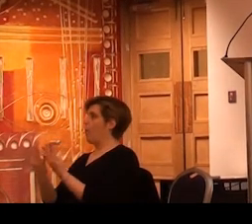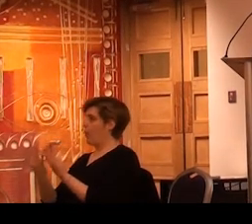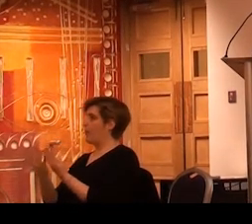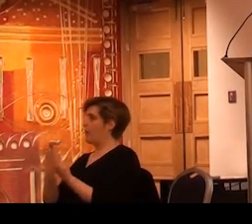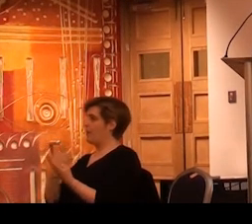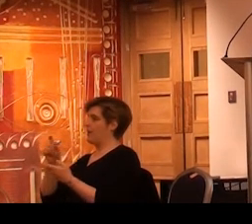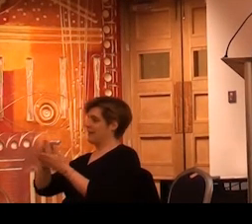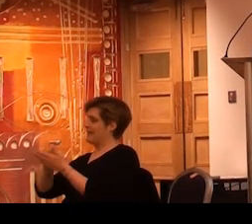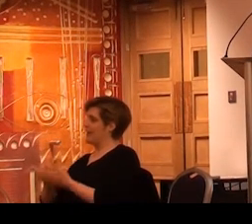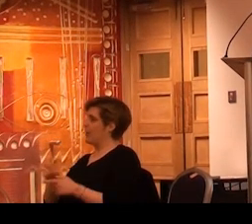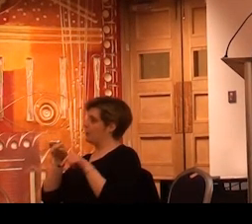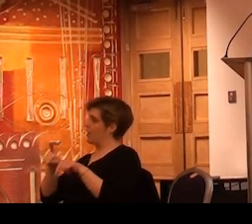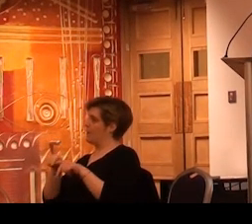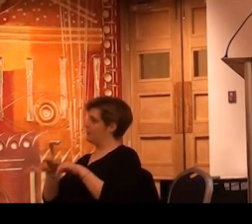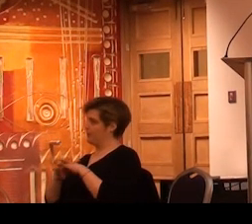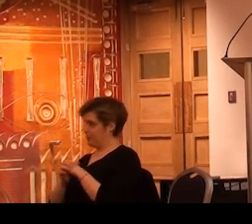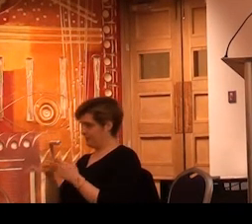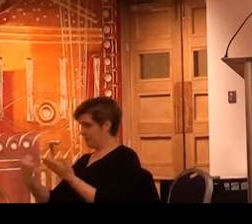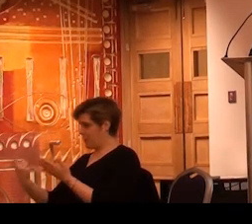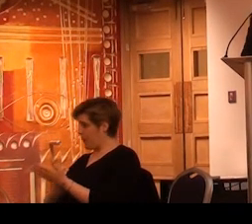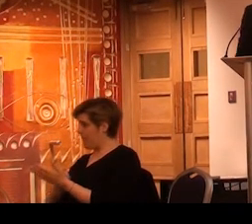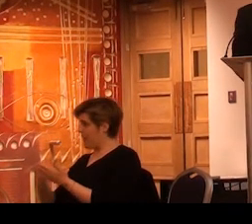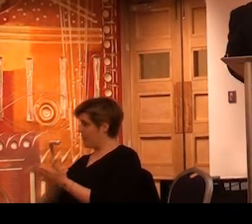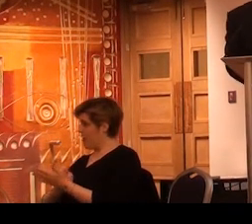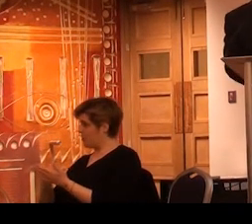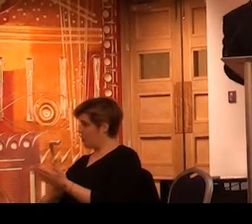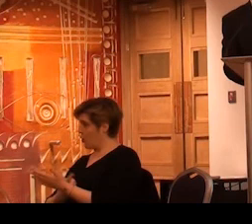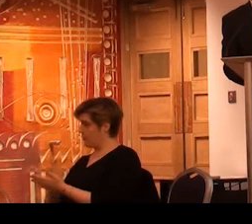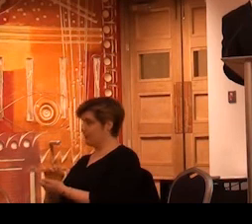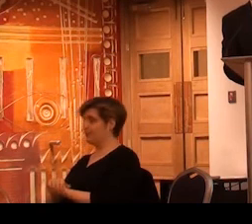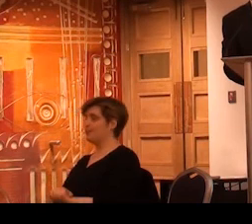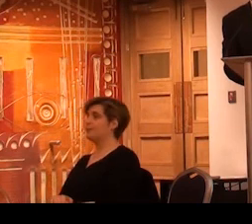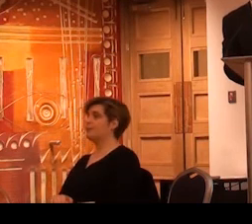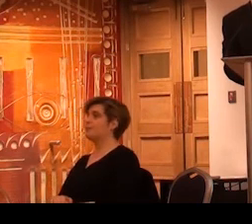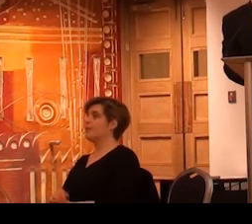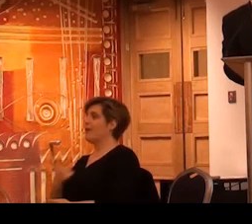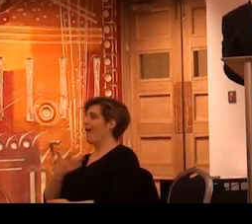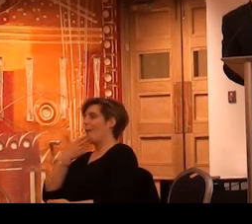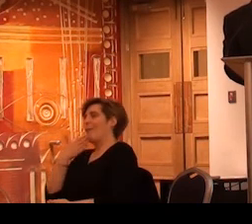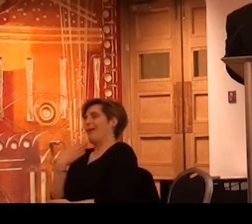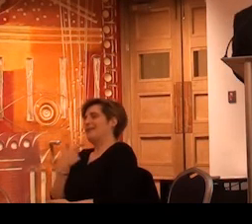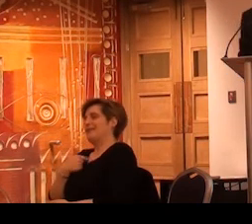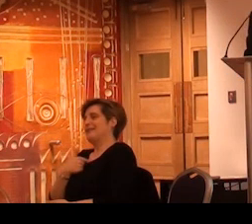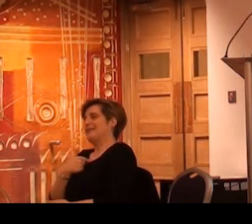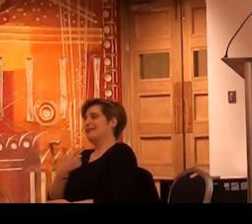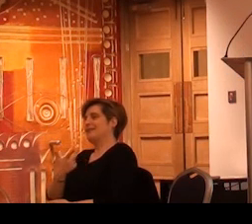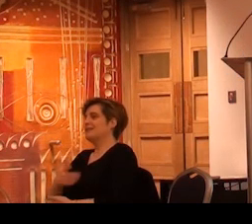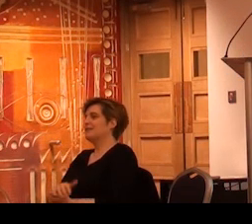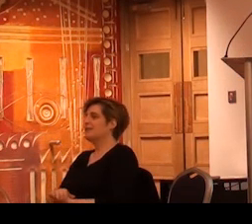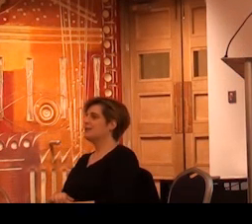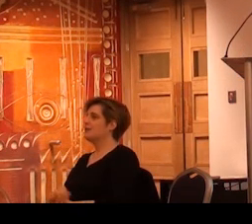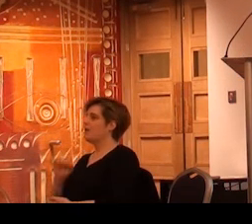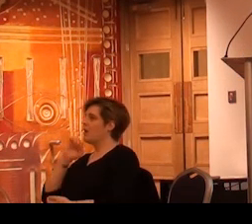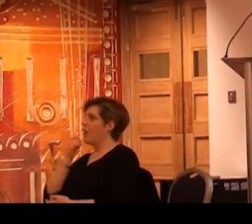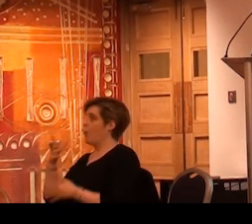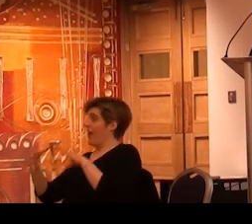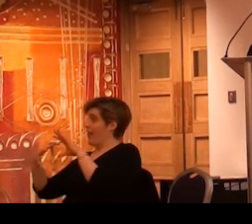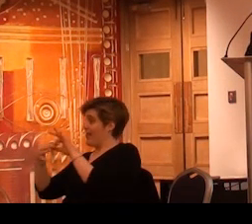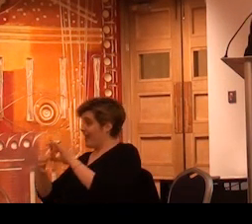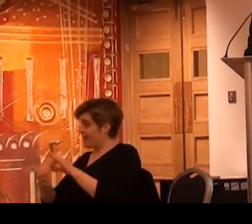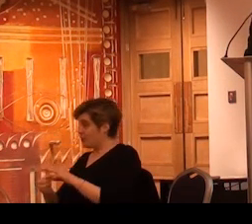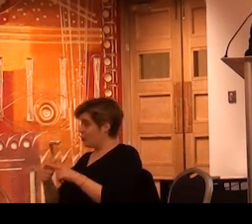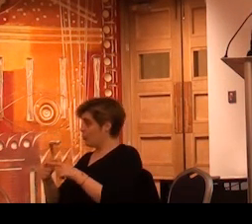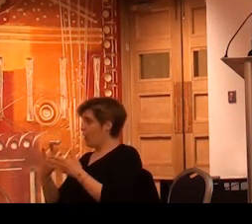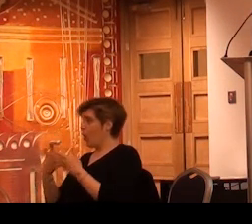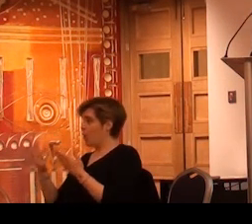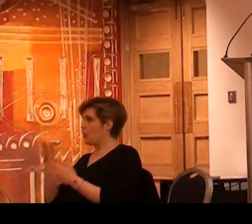therapists and various other people. So I'm really pleased with that. And, throughout this presentation, I'm going to link various bits that I've written that will help,